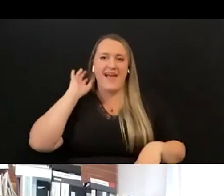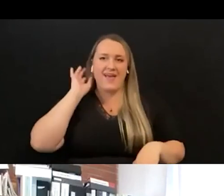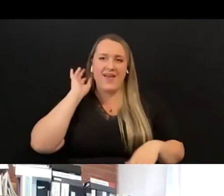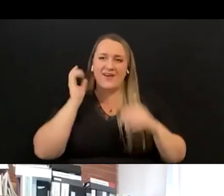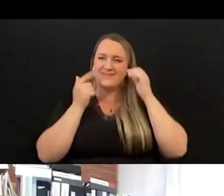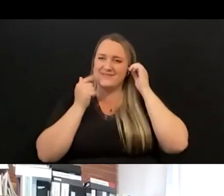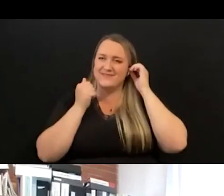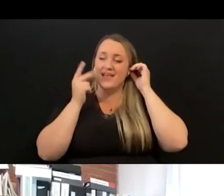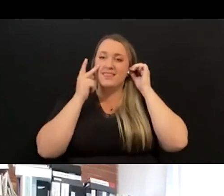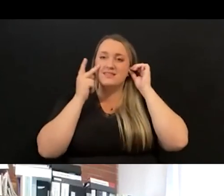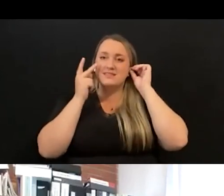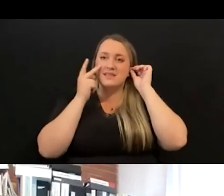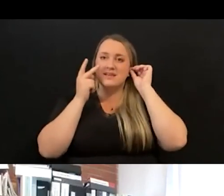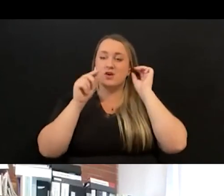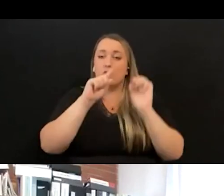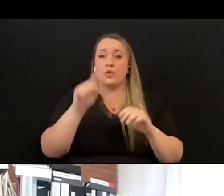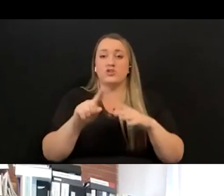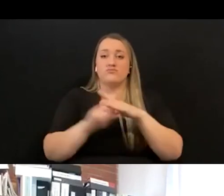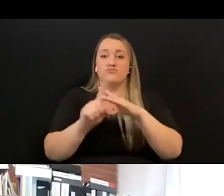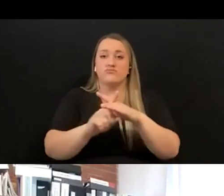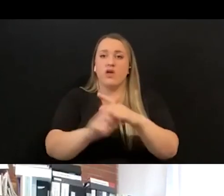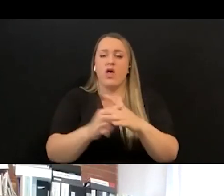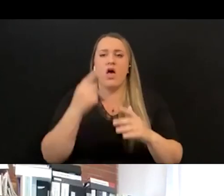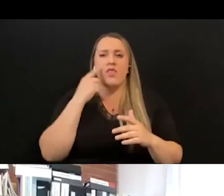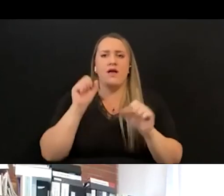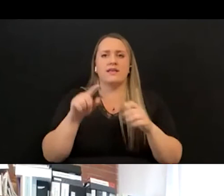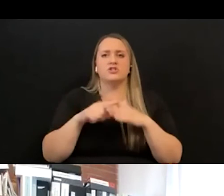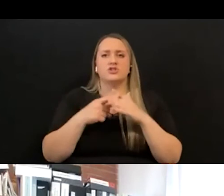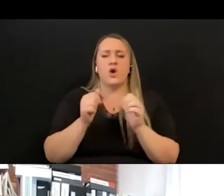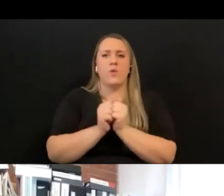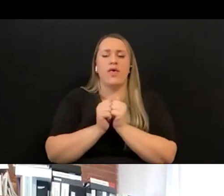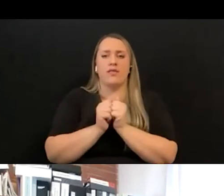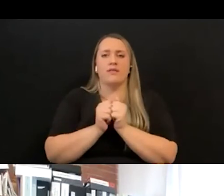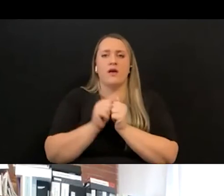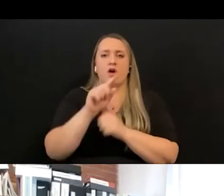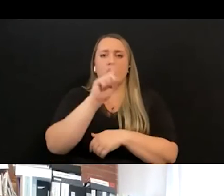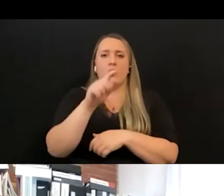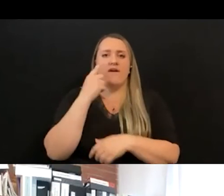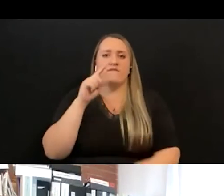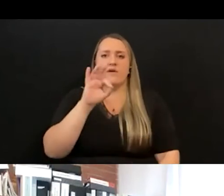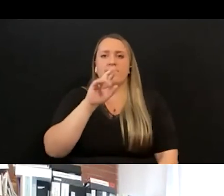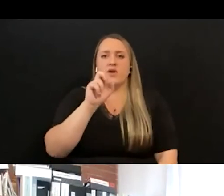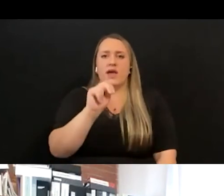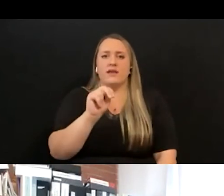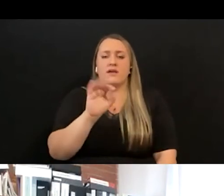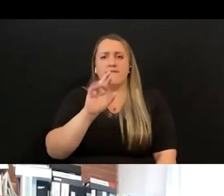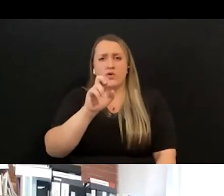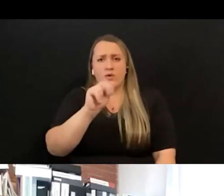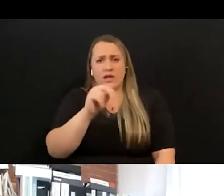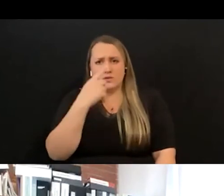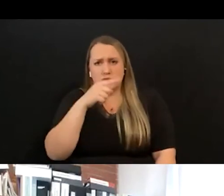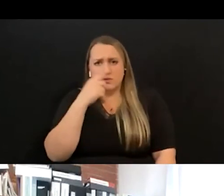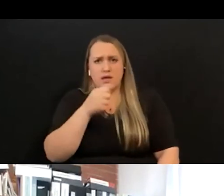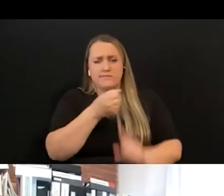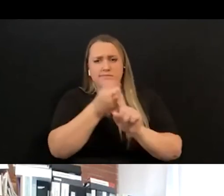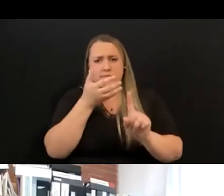let's see, while questions are coming in, I thought we could start with a question for Fran. Fran, could you say a little bit about